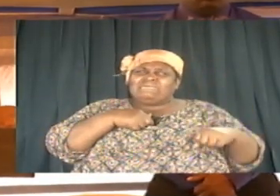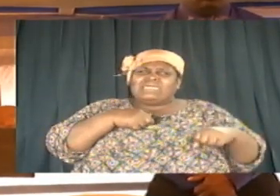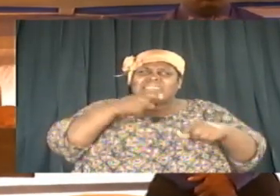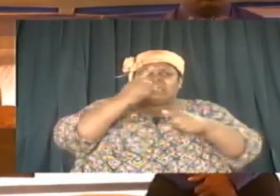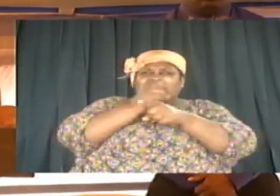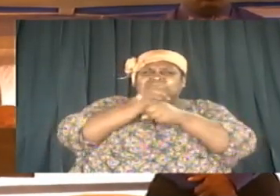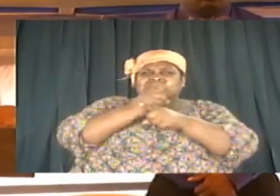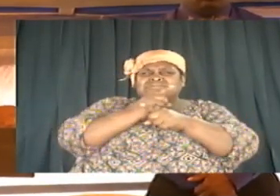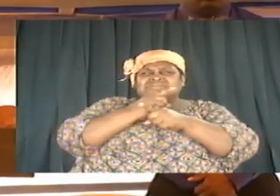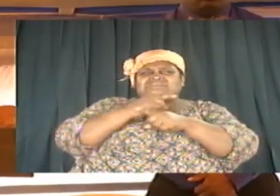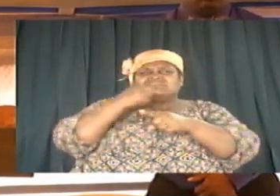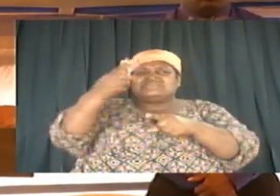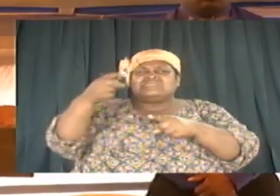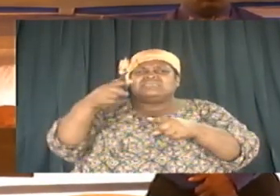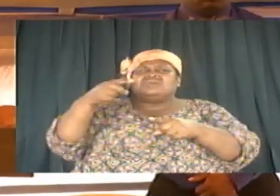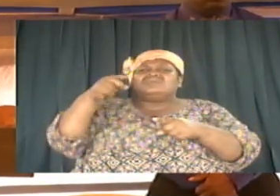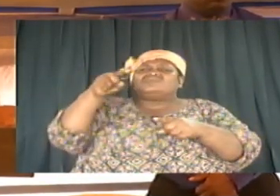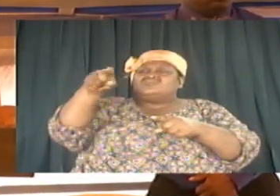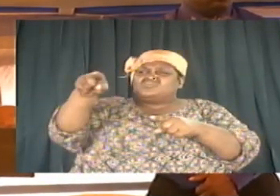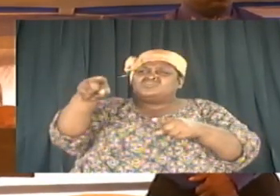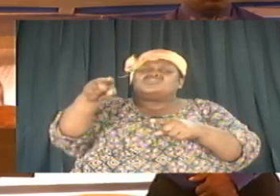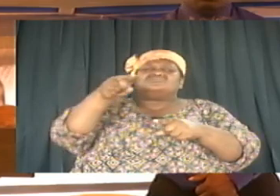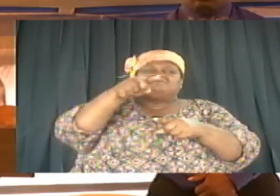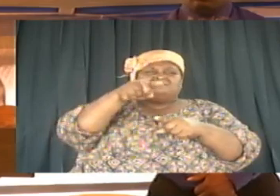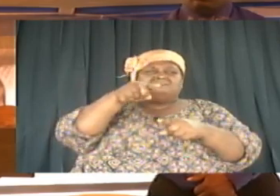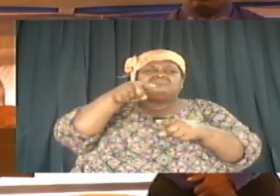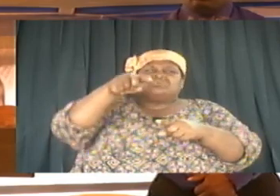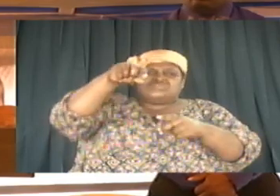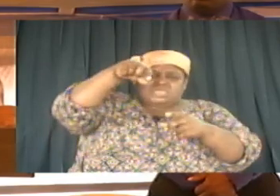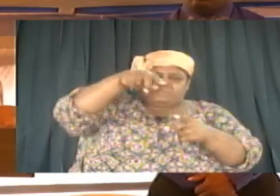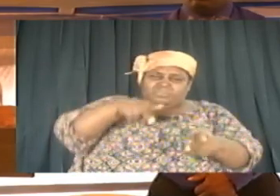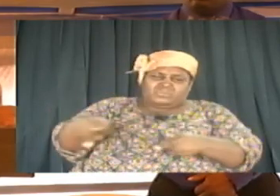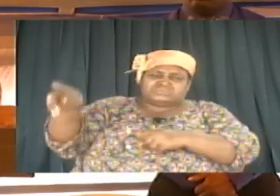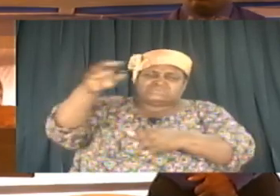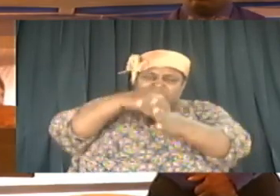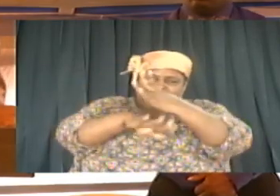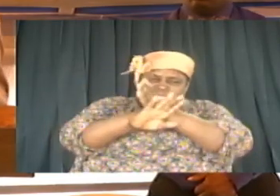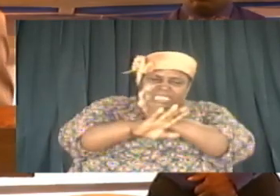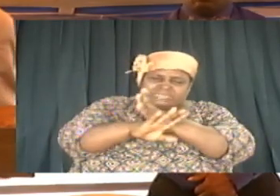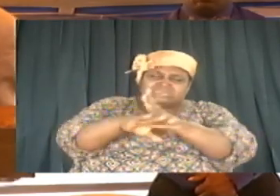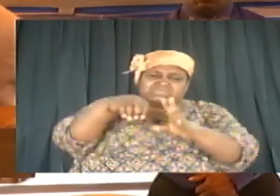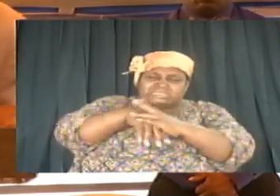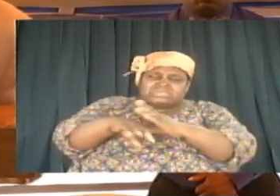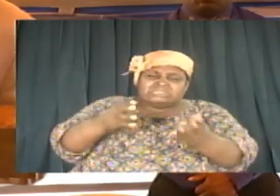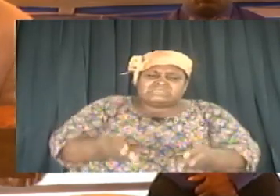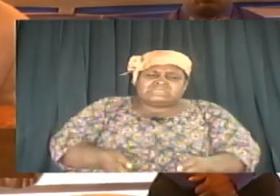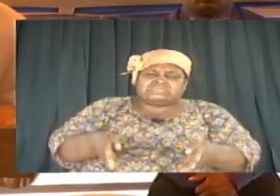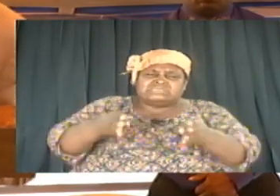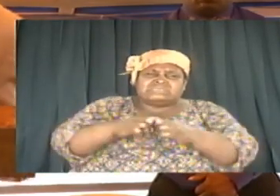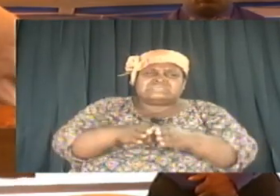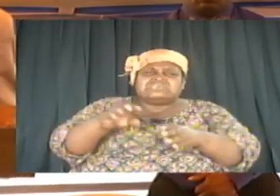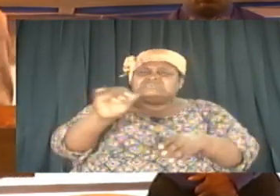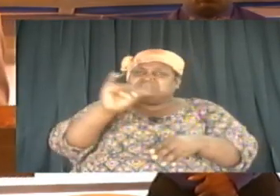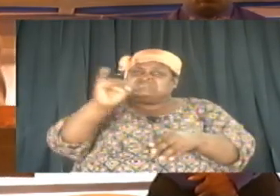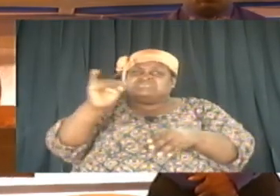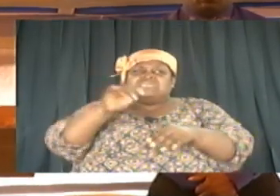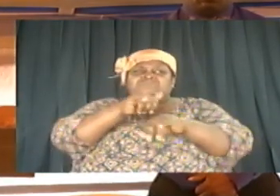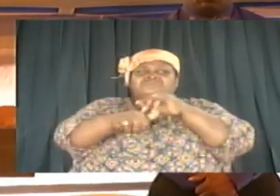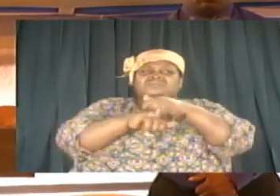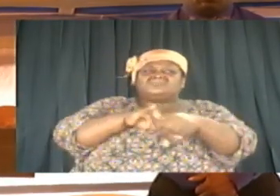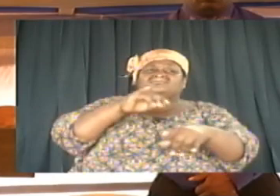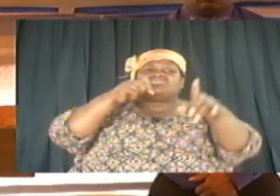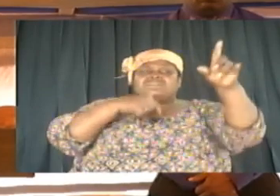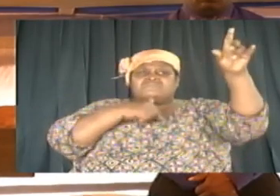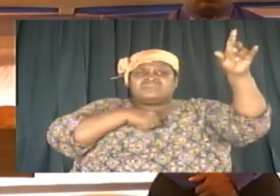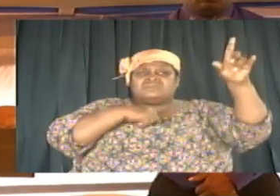that dippeth his hand with me in the dish, the same shall betray me. The Son of Man goeth as it is written